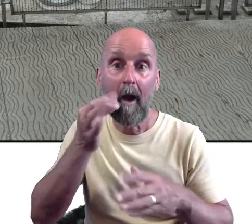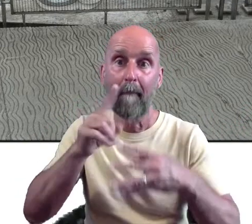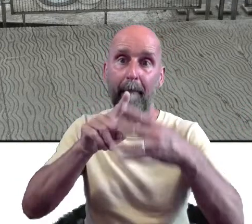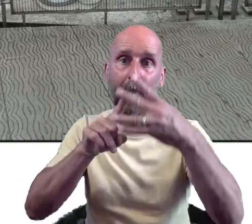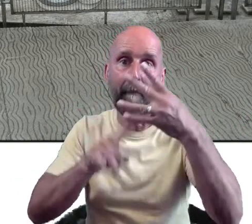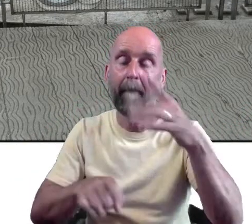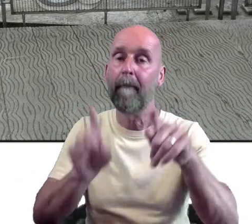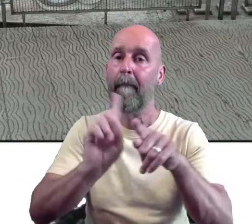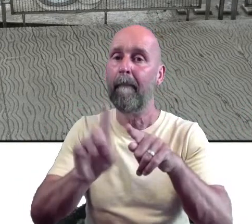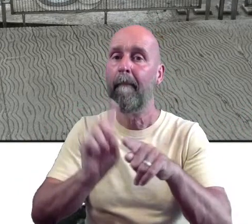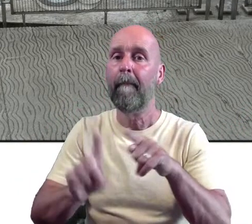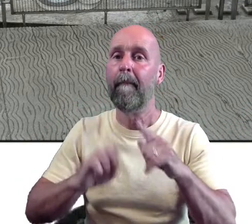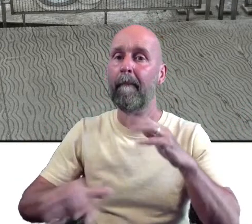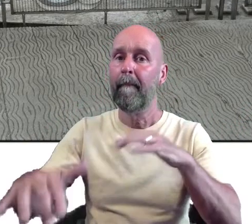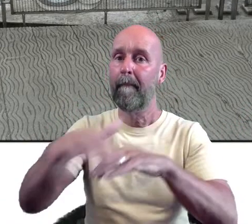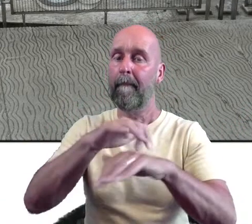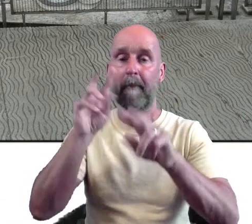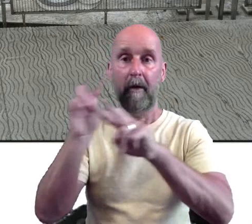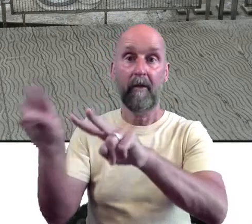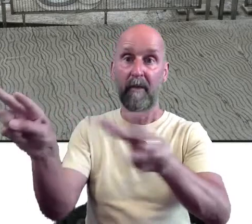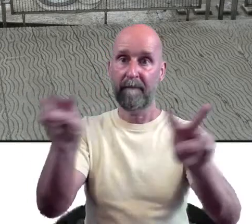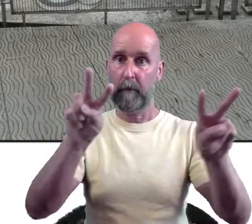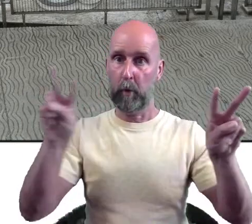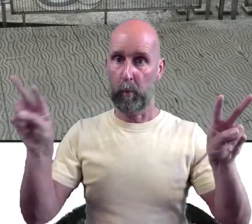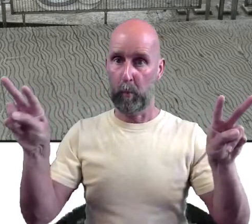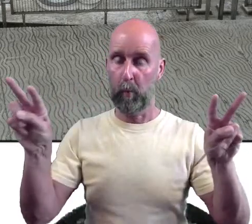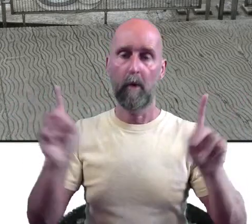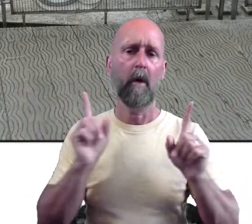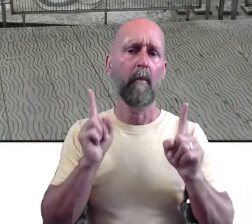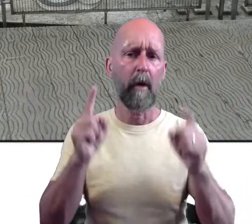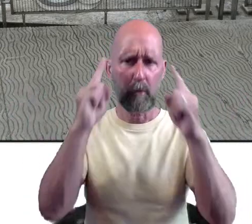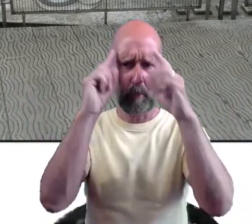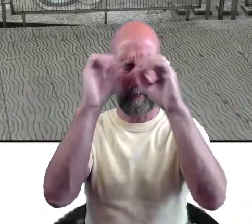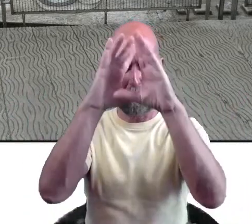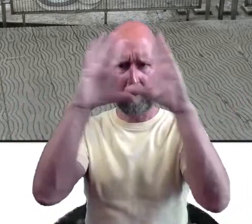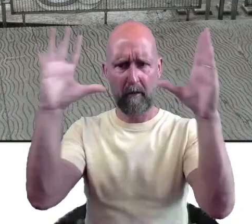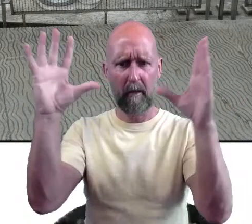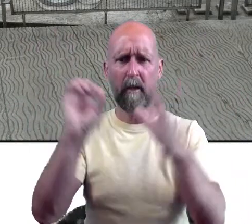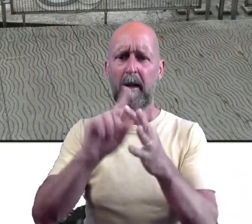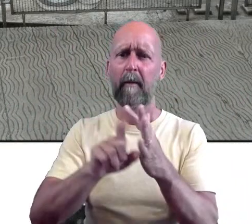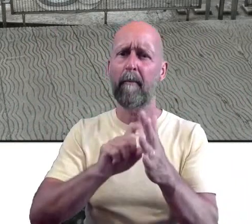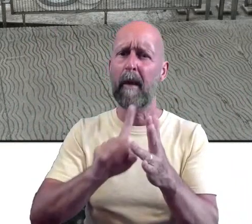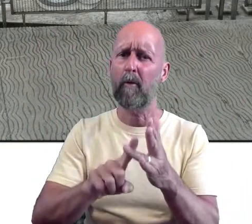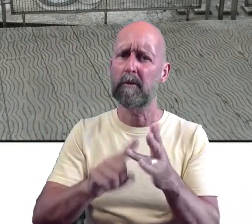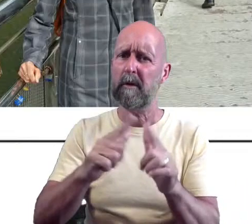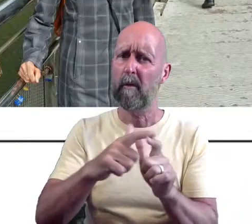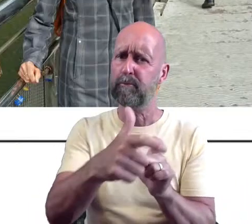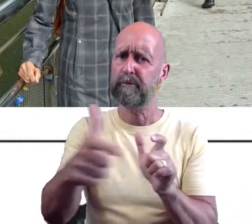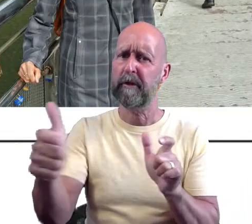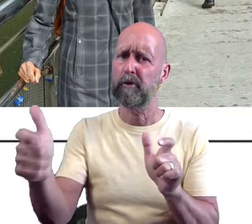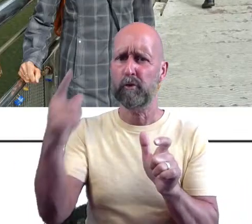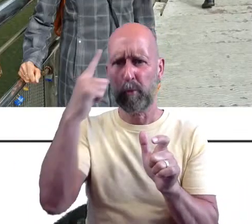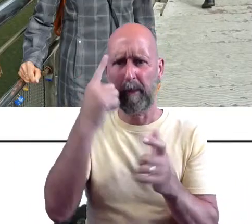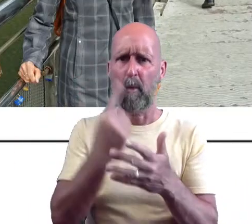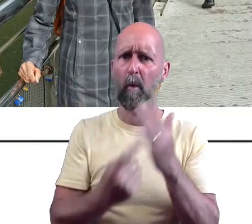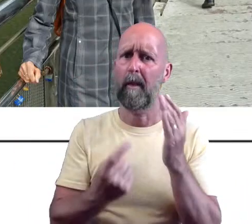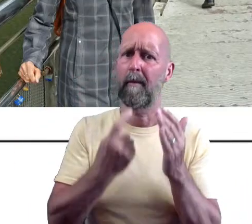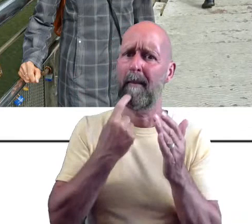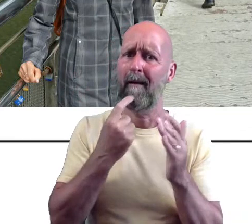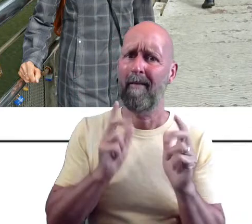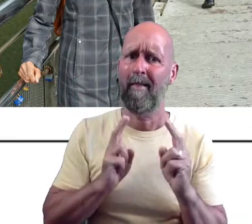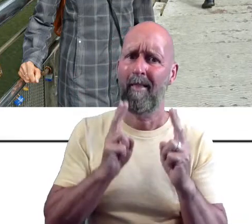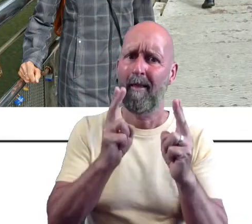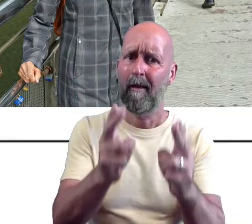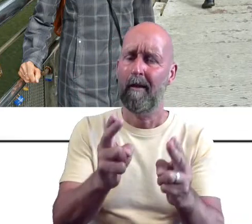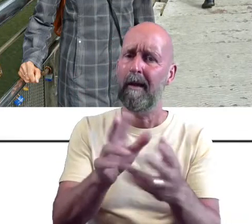the surrounding view. But obviously, when we think about Perrow's Bridge, we don't just associate it with these very material things, because it has like meanings